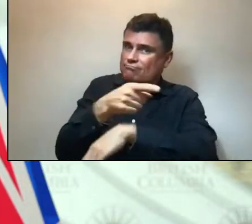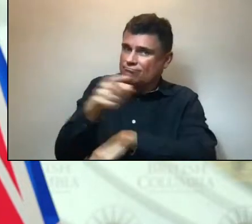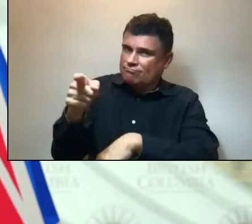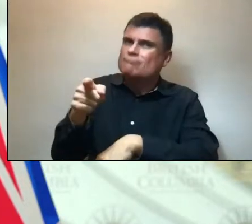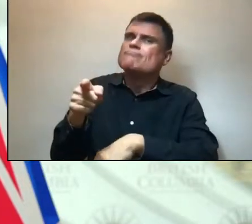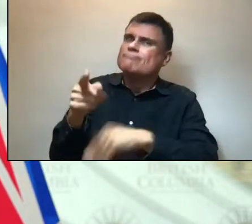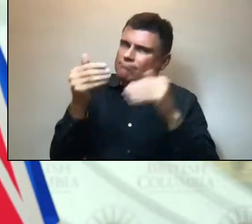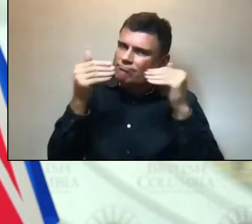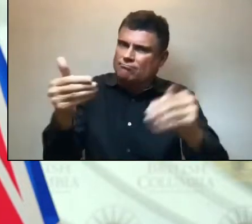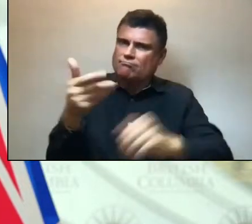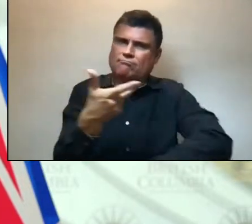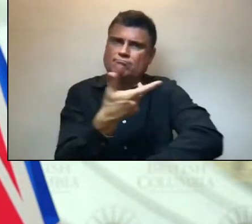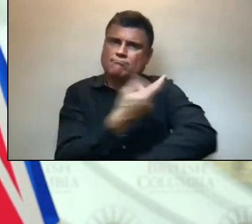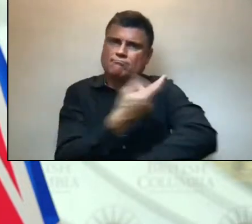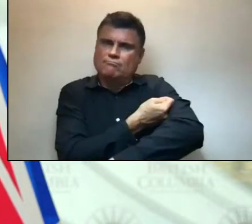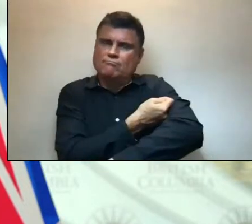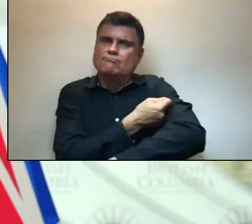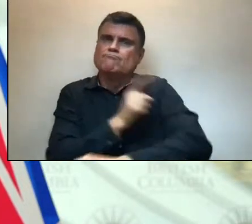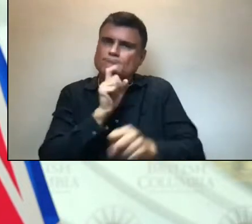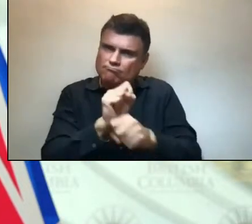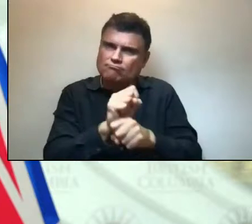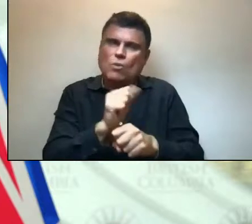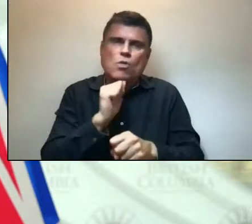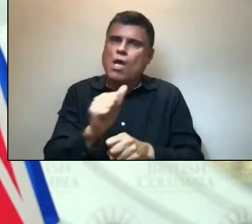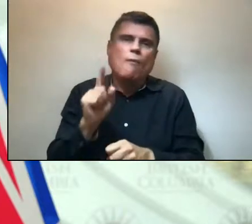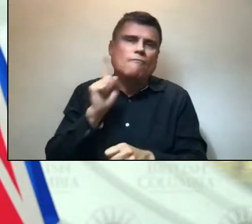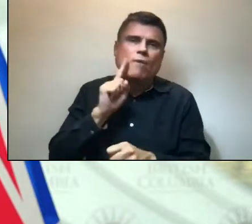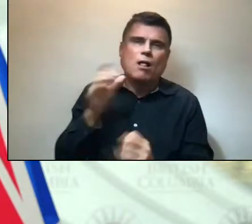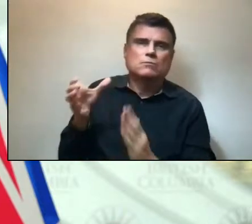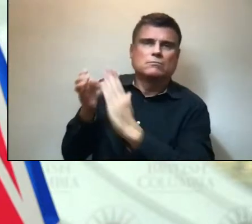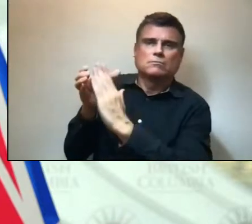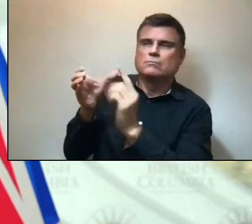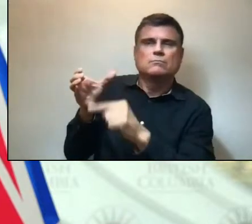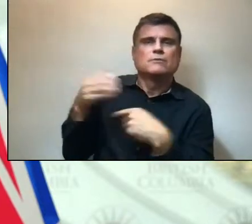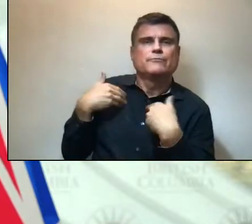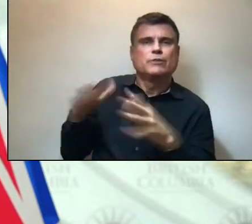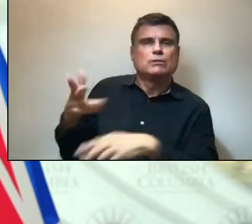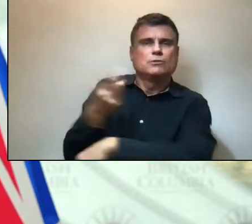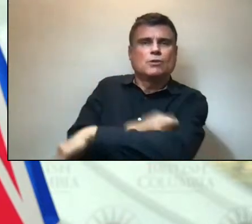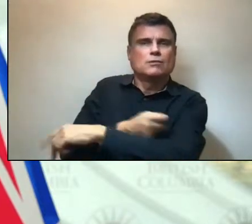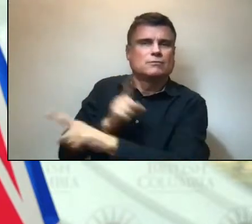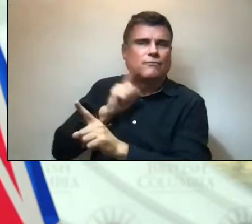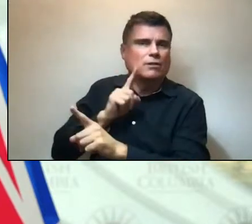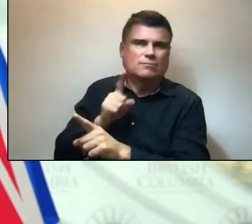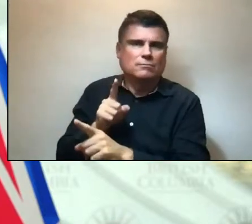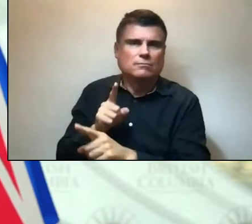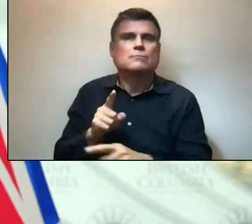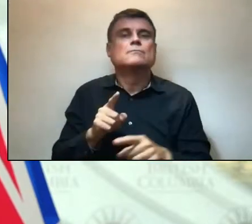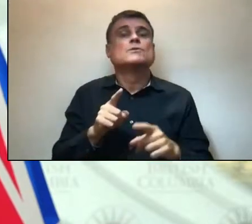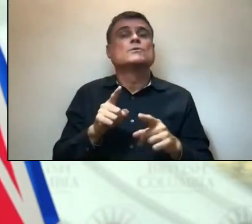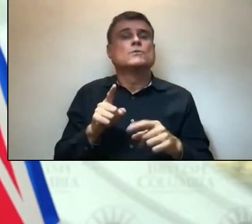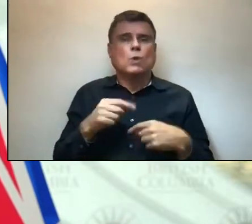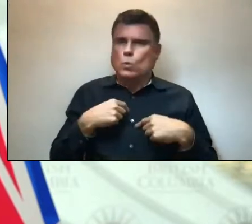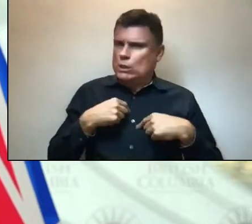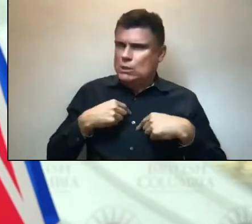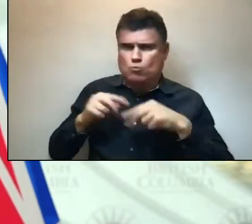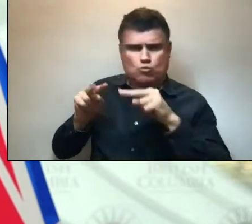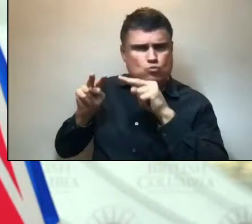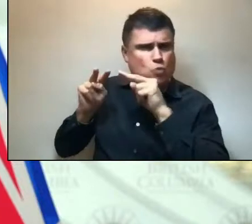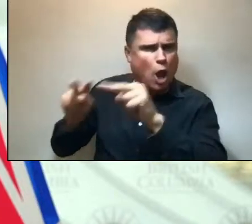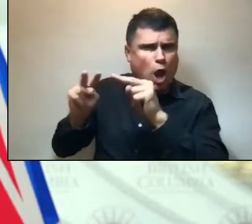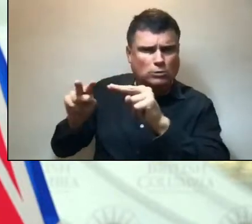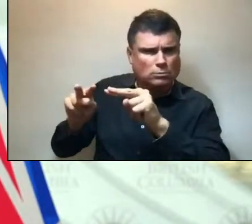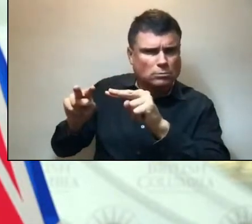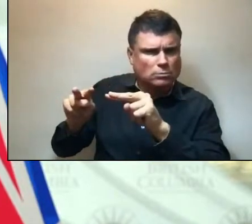opportunity. Records entered into the registry are reviewed under strict processes to prevent fraud and to ensure people who are entered into the provincial